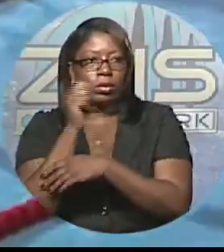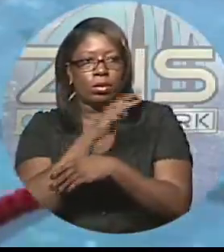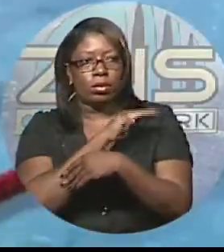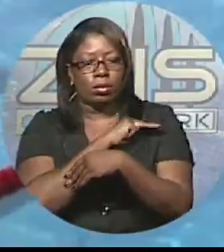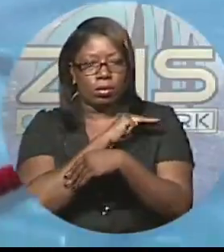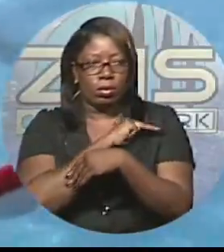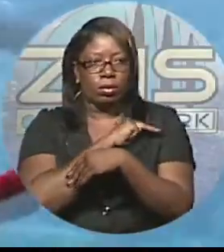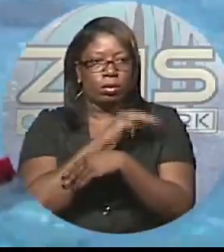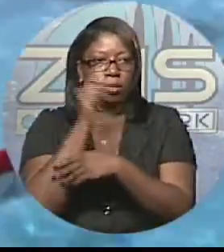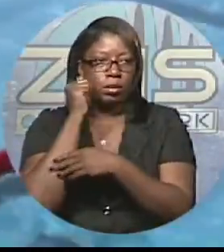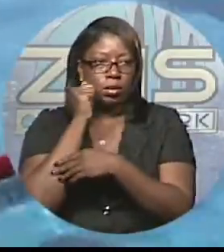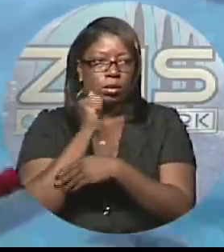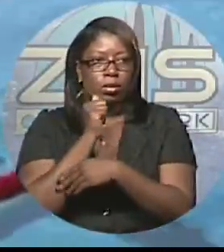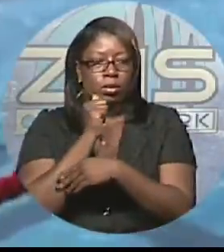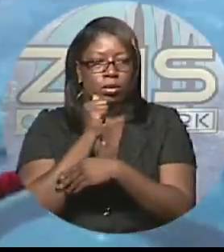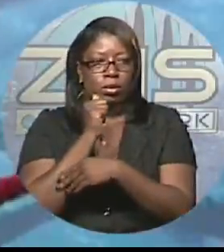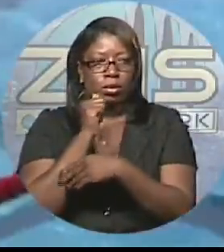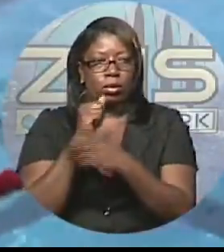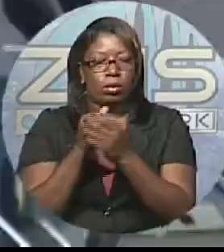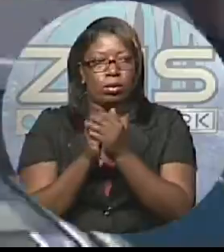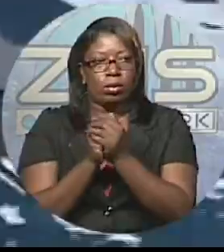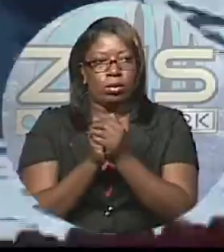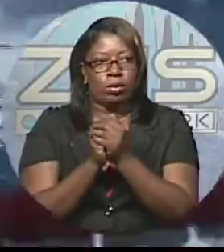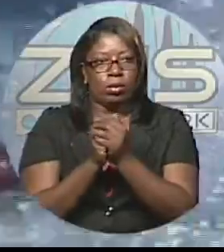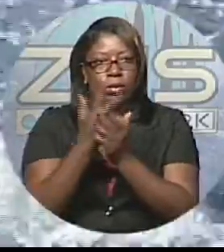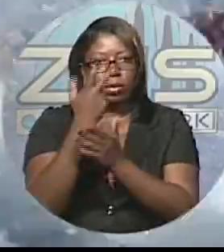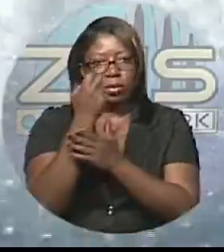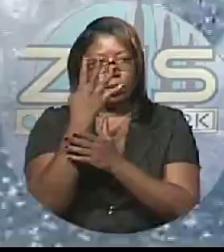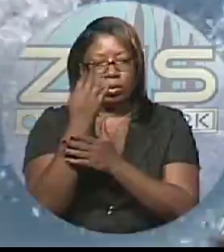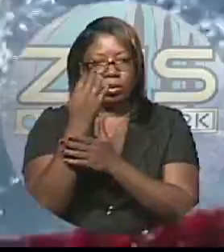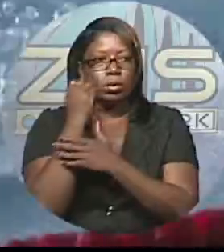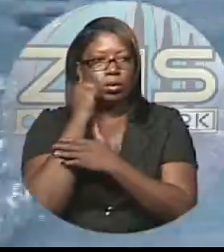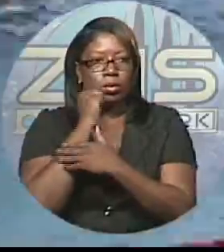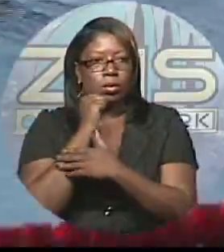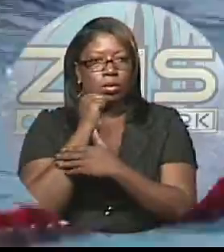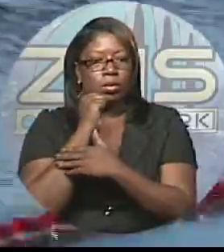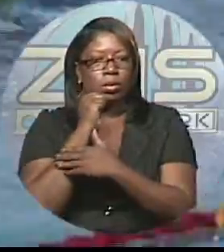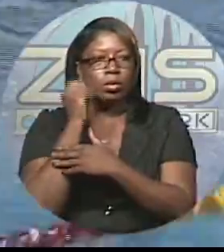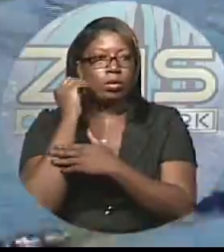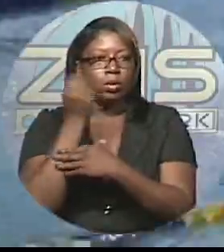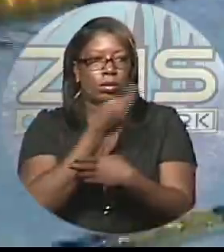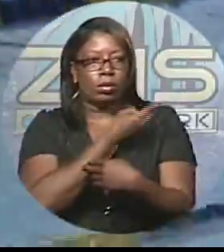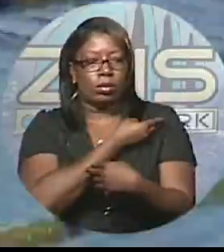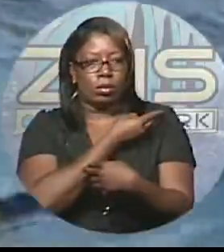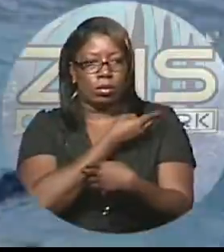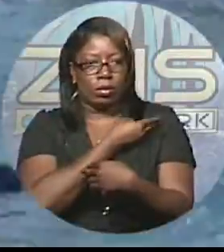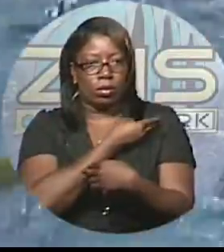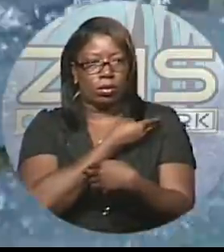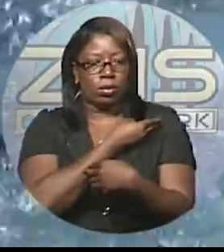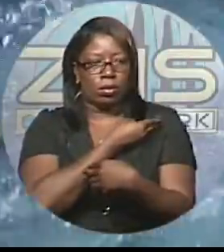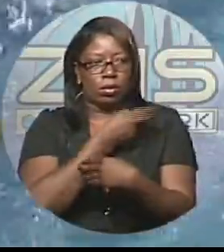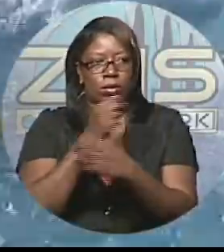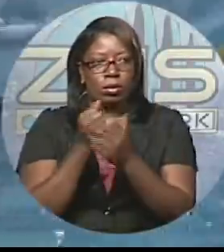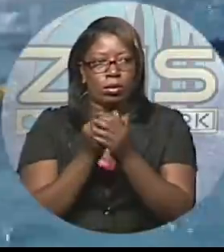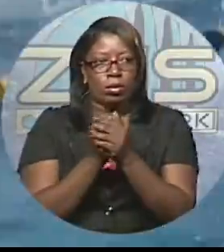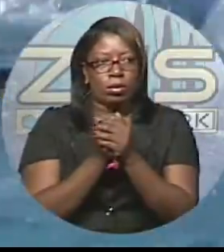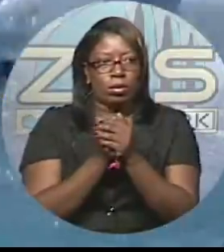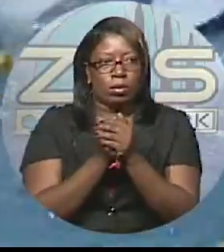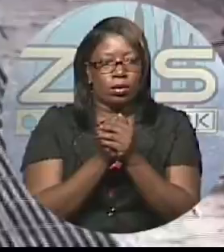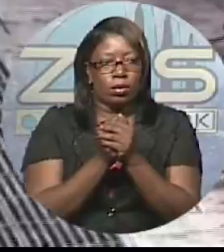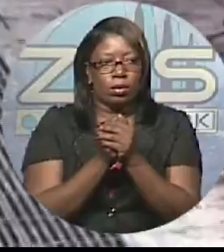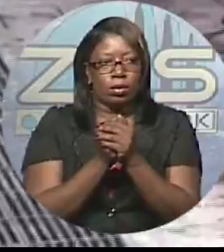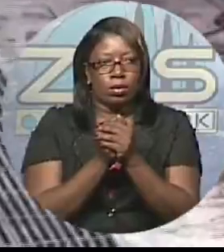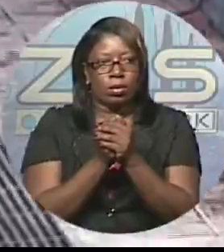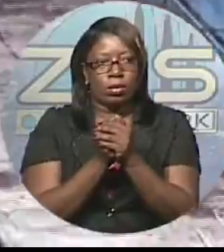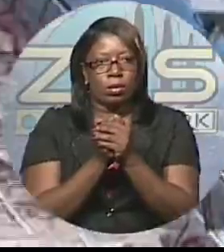4 minutes, 49.50 seconds. In the 13 to 14 girls, Aubrey Higgs with a silver. Her time, 4 minutes, 39.55